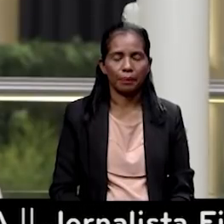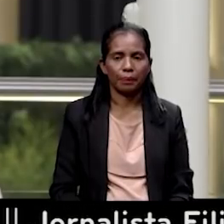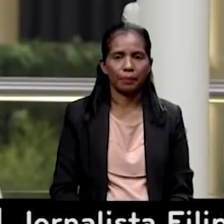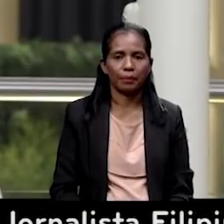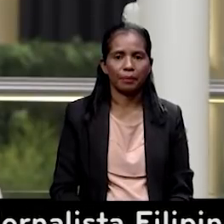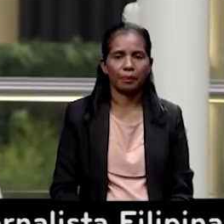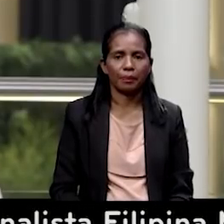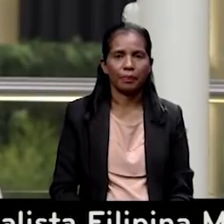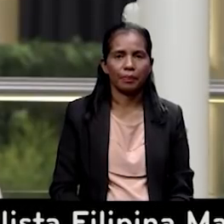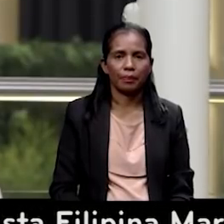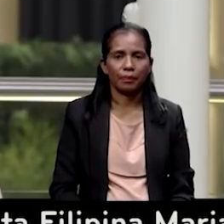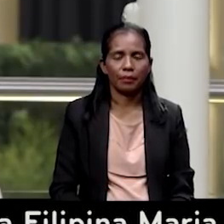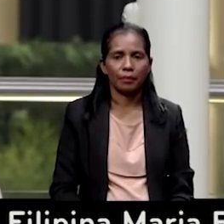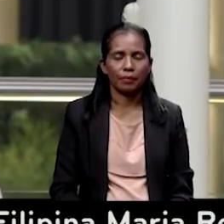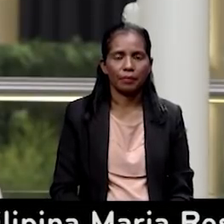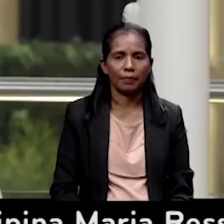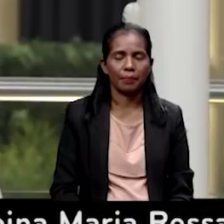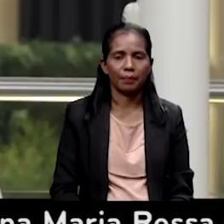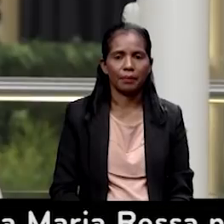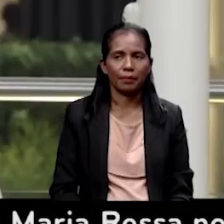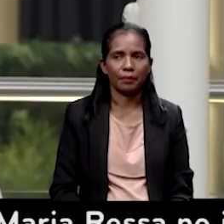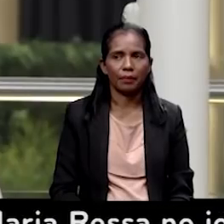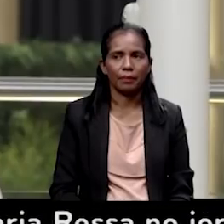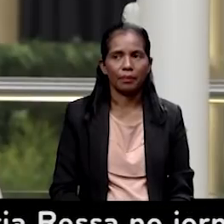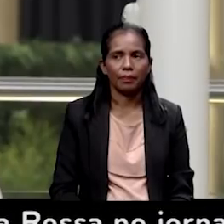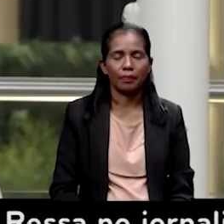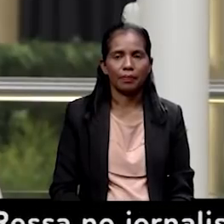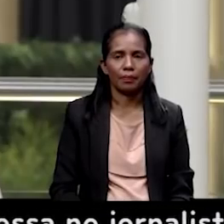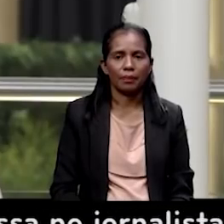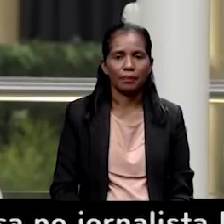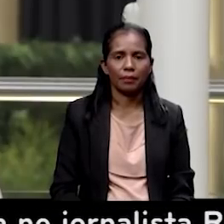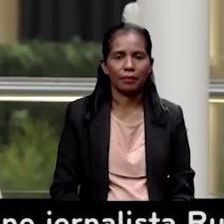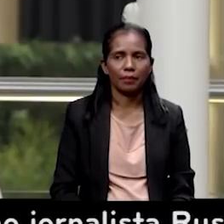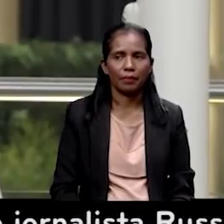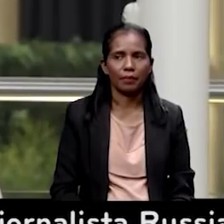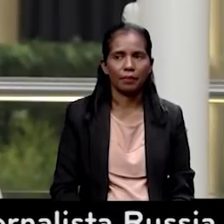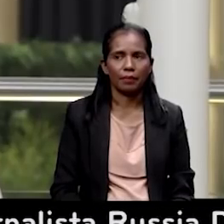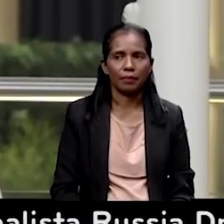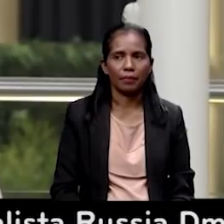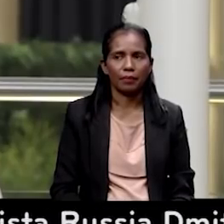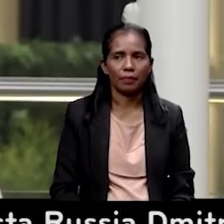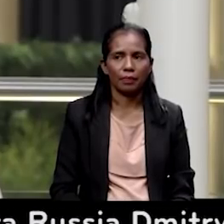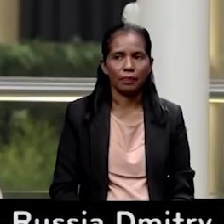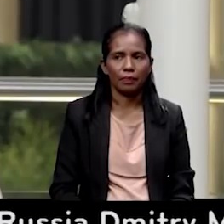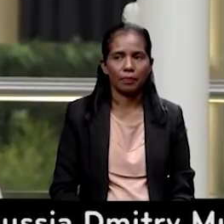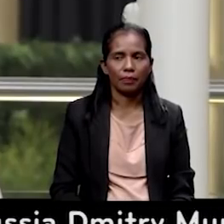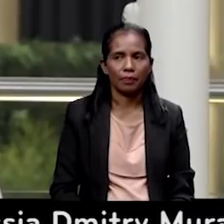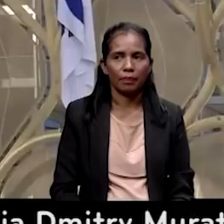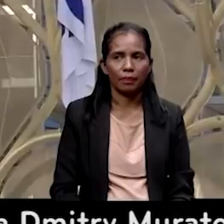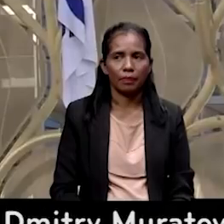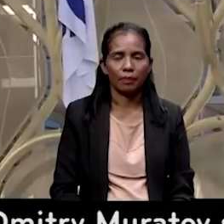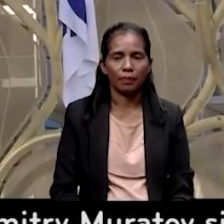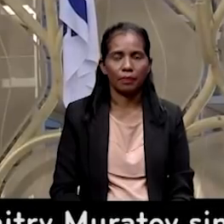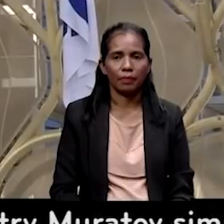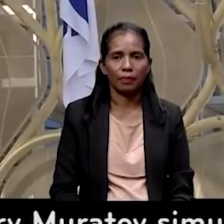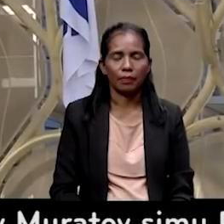terms for the future of humanity as mobility, sustainability, and opportunity. Ia